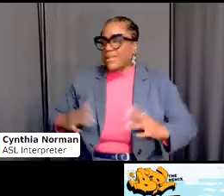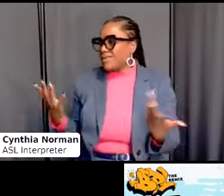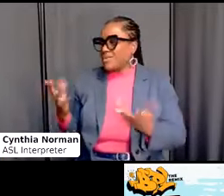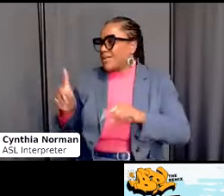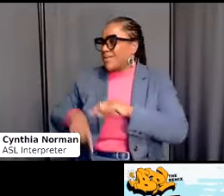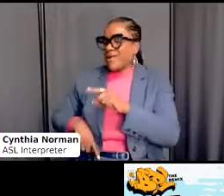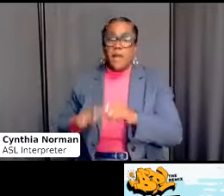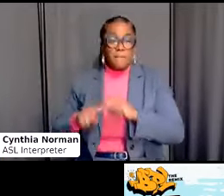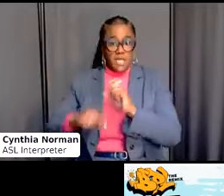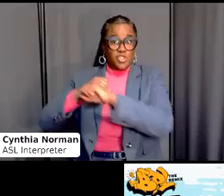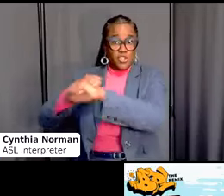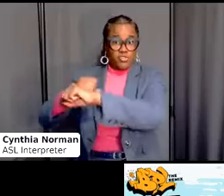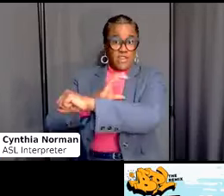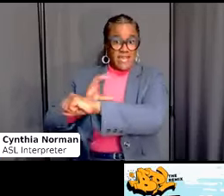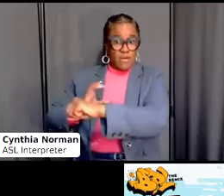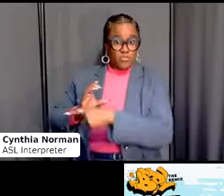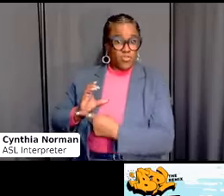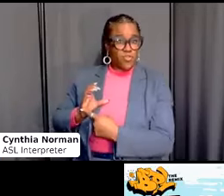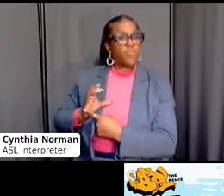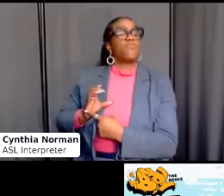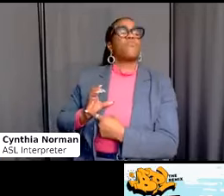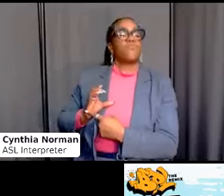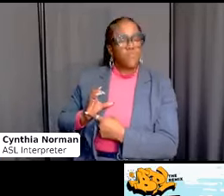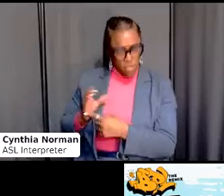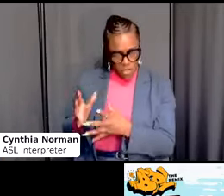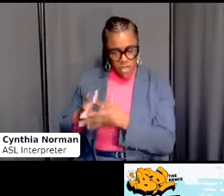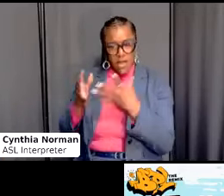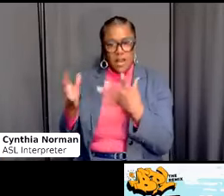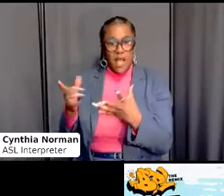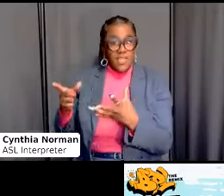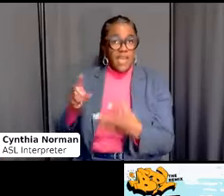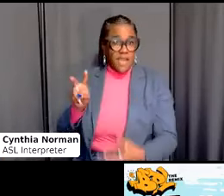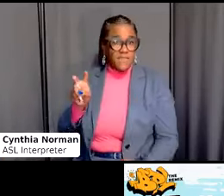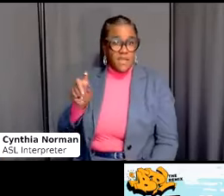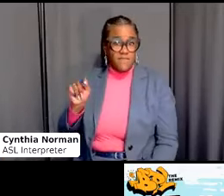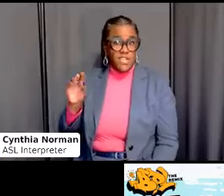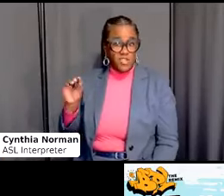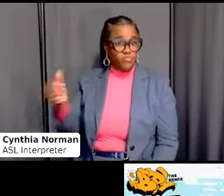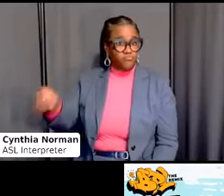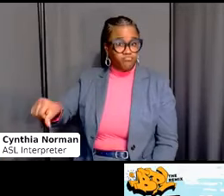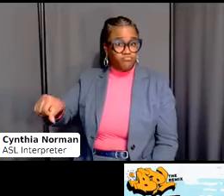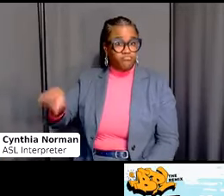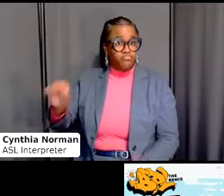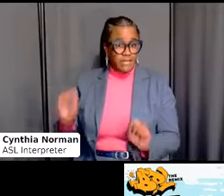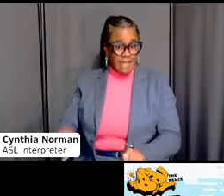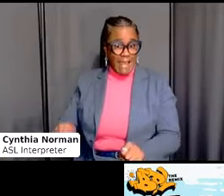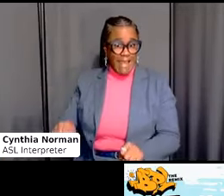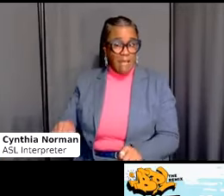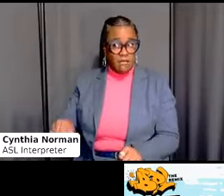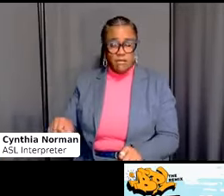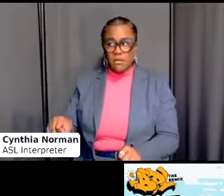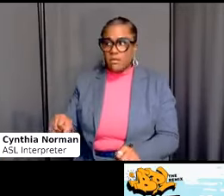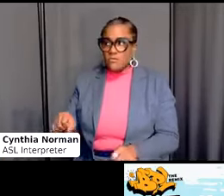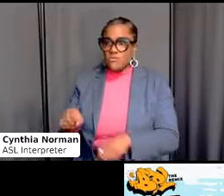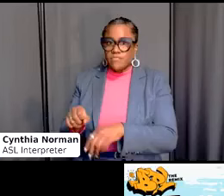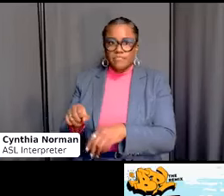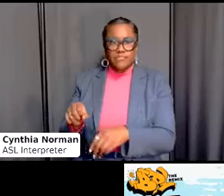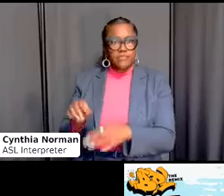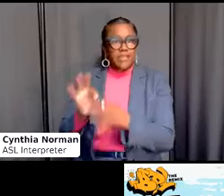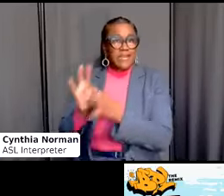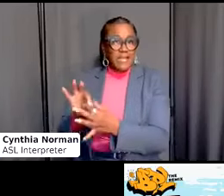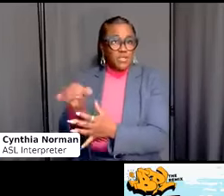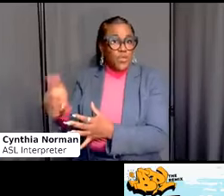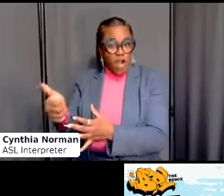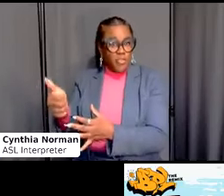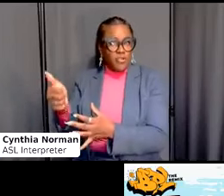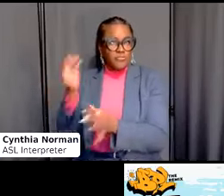Security Council is comprised of a lot of the form, and they have veto power over the other, of other resolutions. So that's